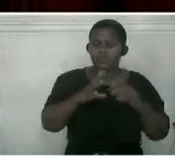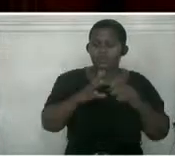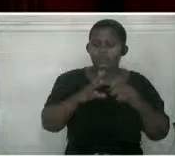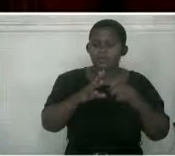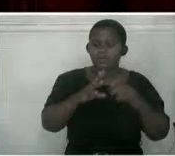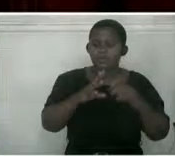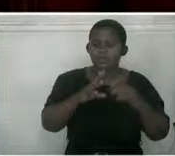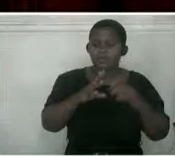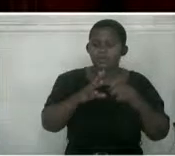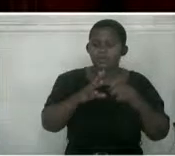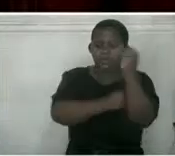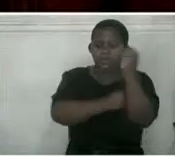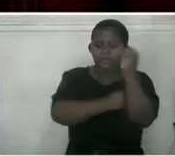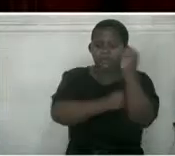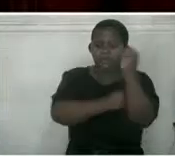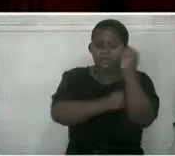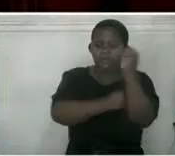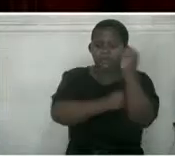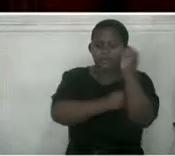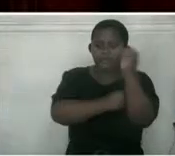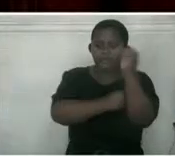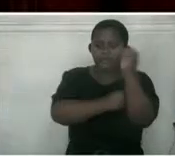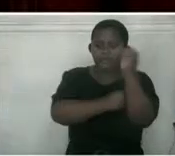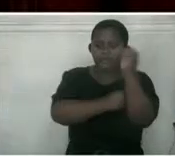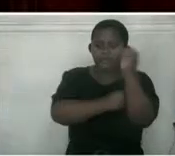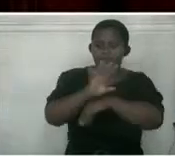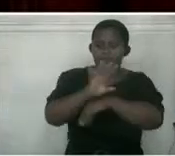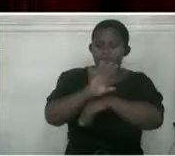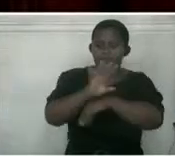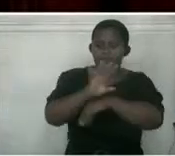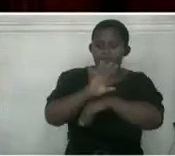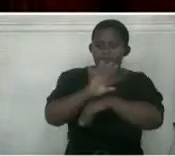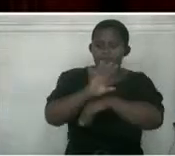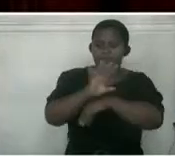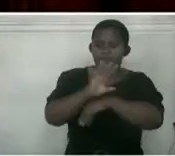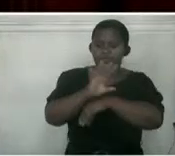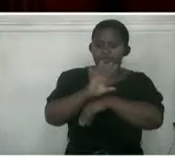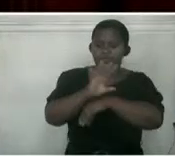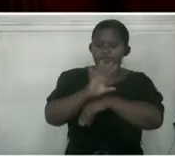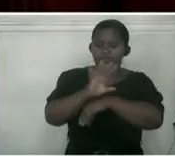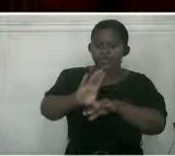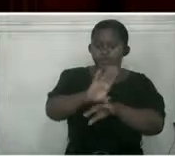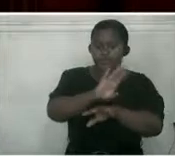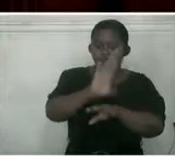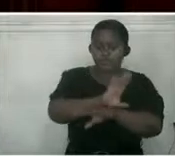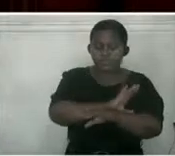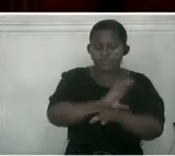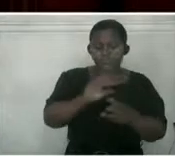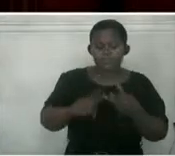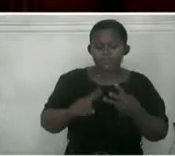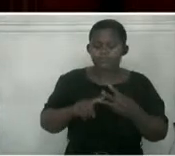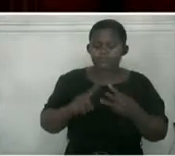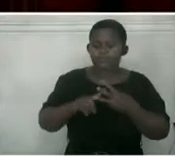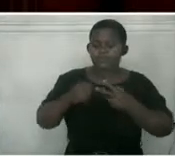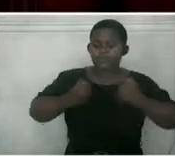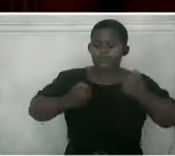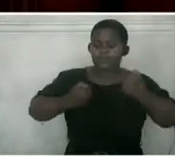office space or consultation room, vehicles, computers, and the need to